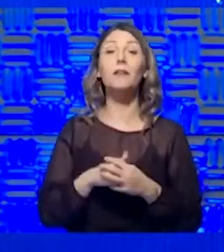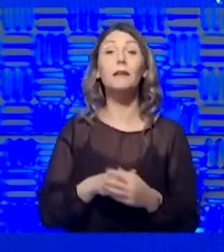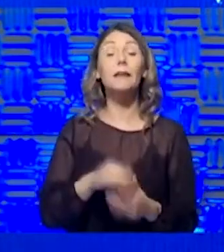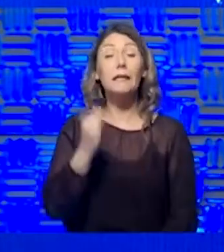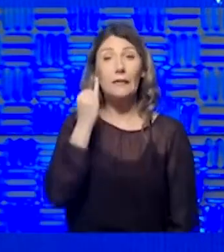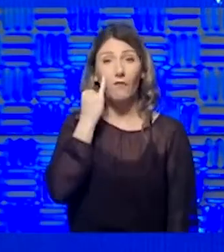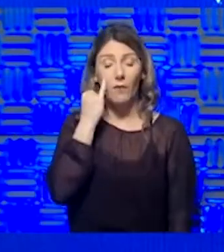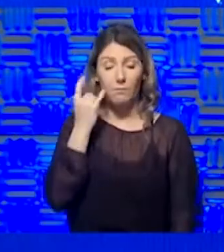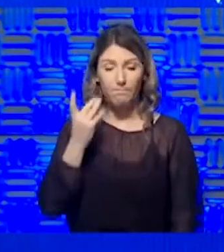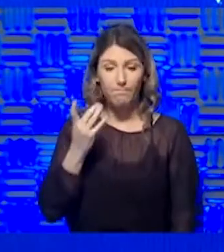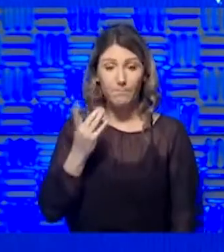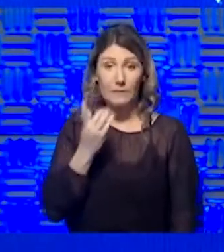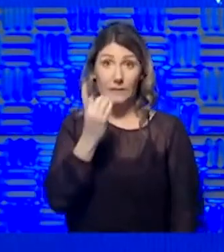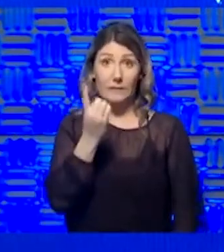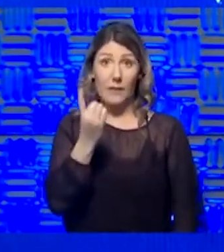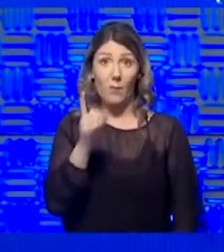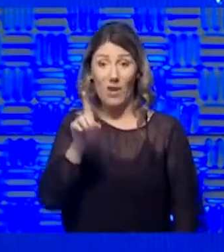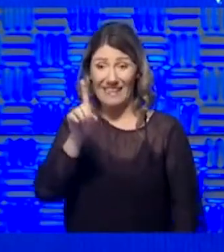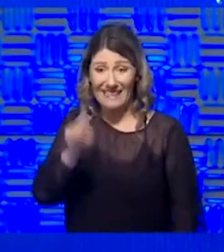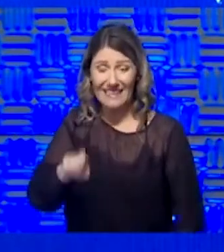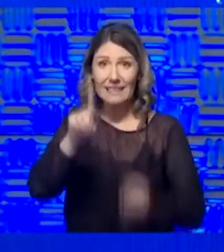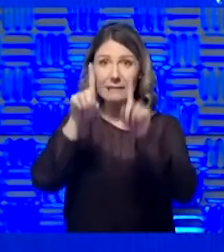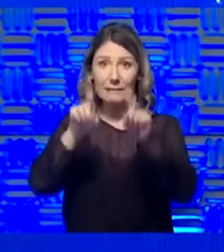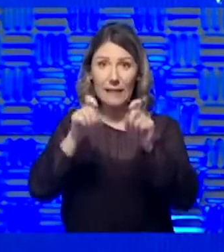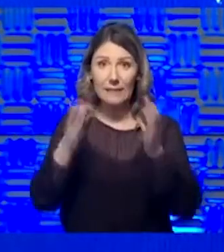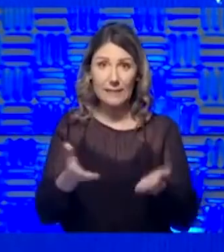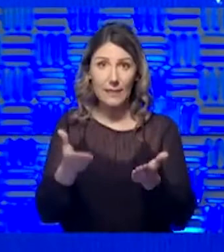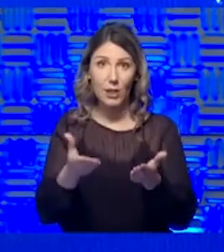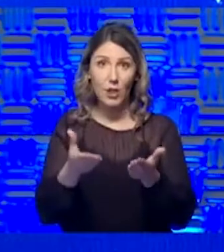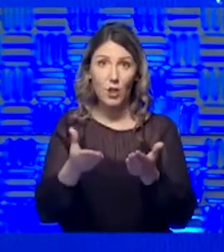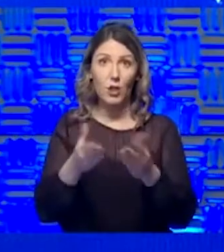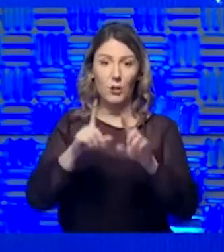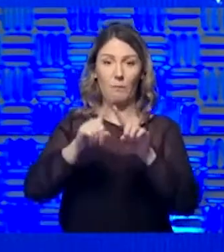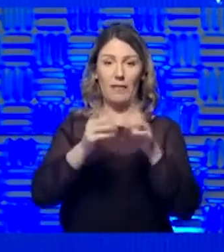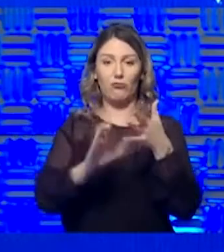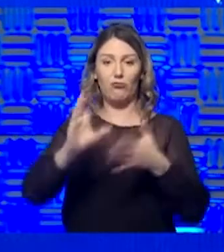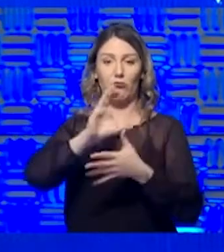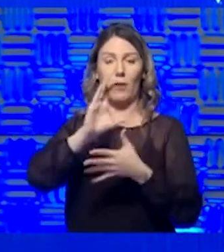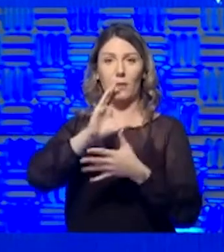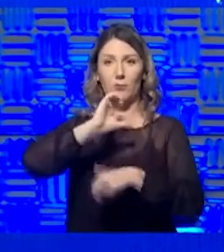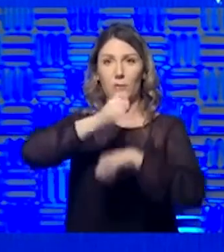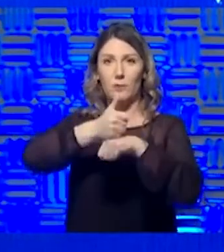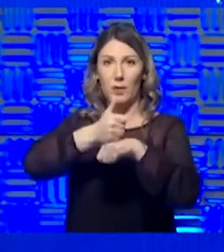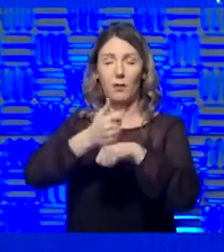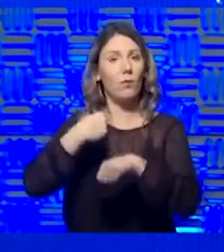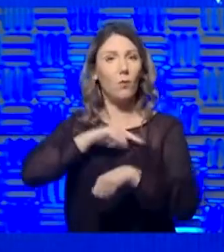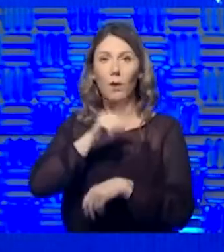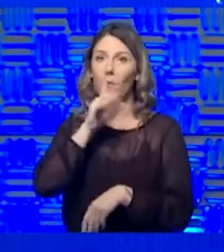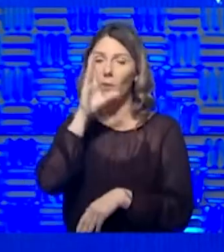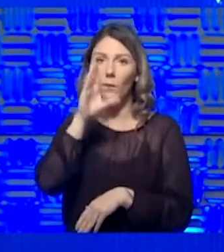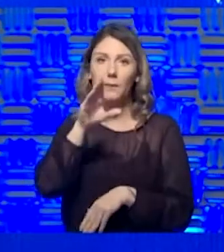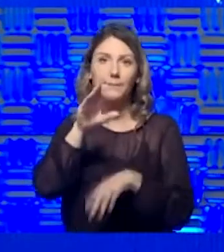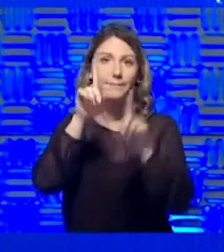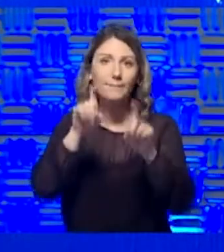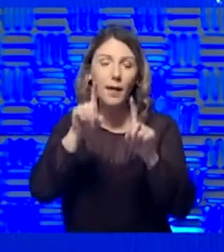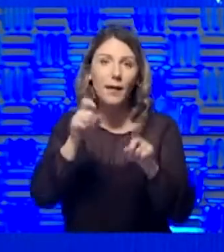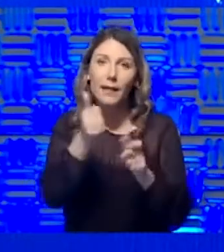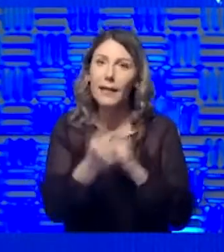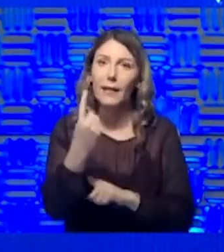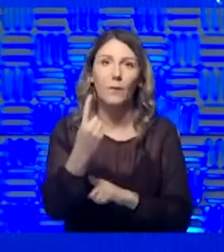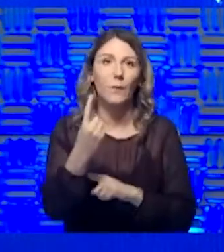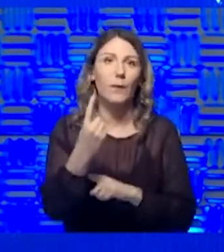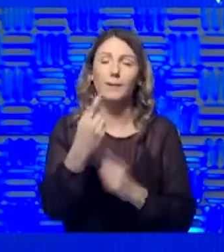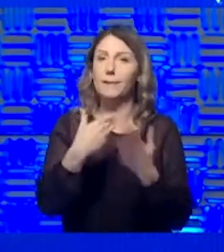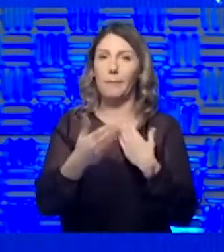If you're someone who needs a test here, but based on the criteria we set out earlier, we'll test anybody, and we have been doing